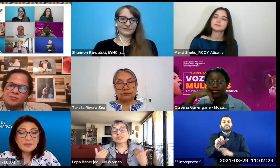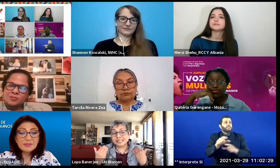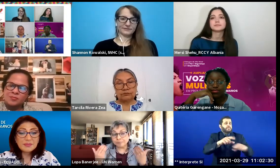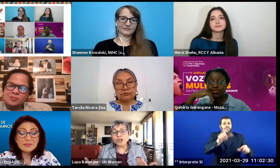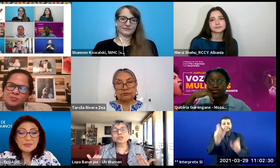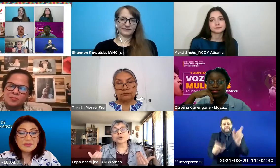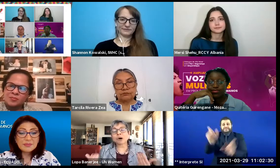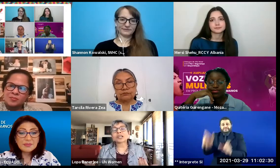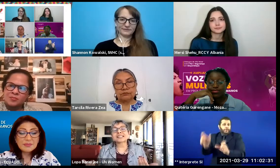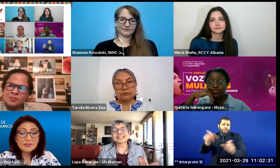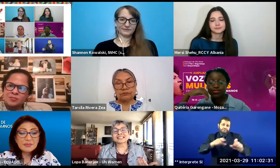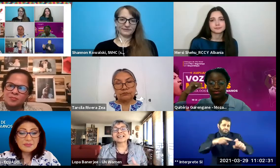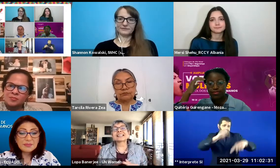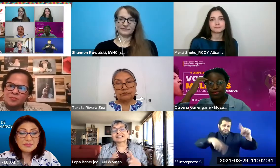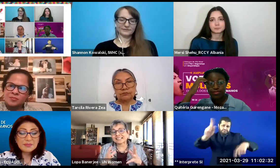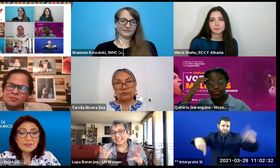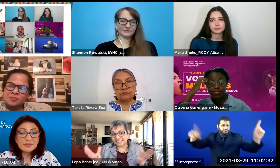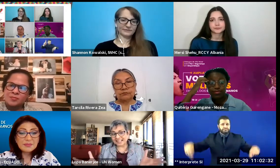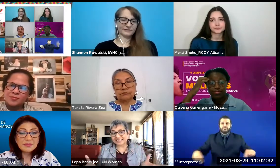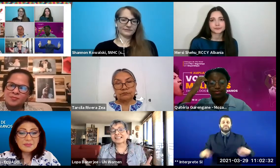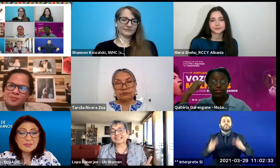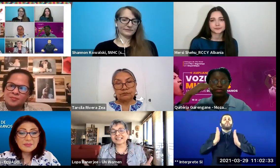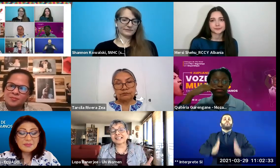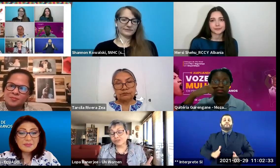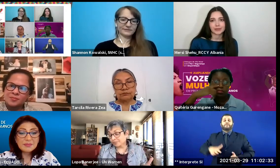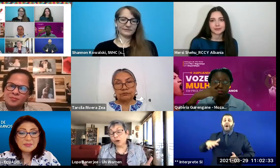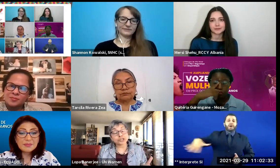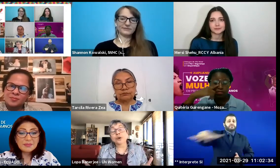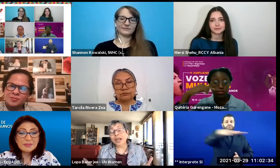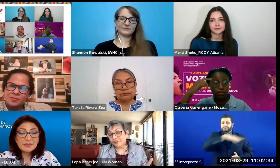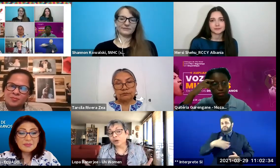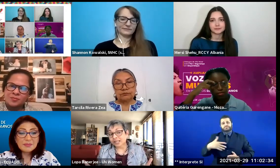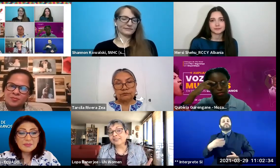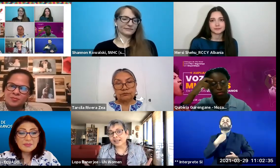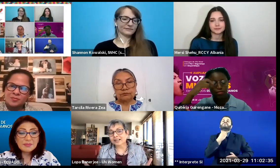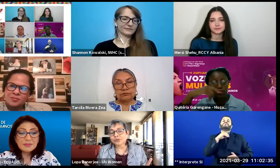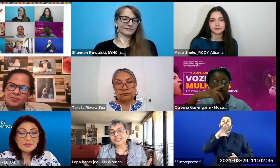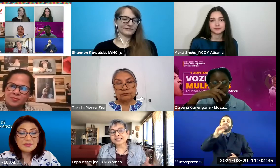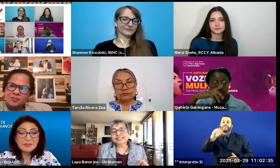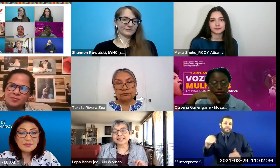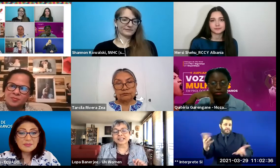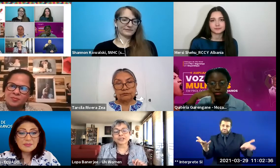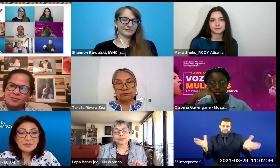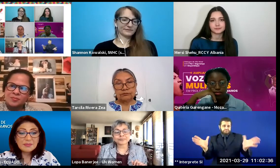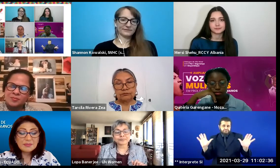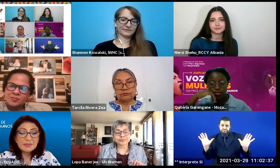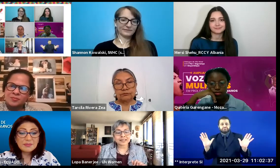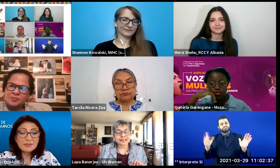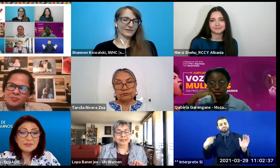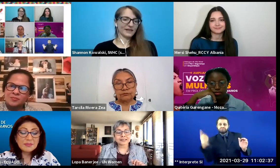can respond with policies that respond to everybody in their communities. Thank